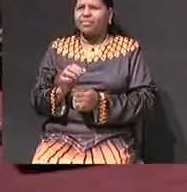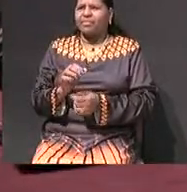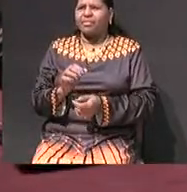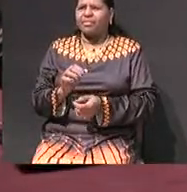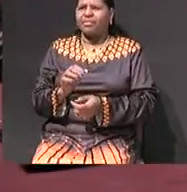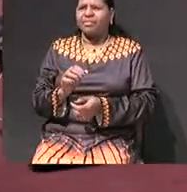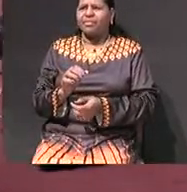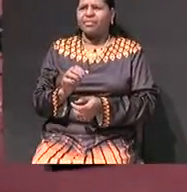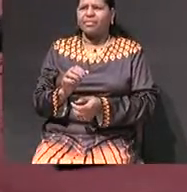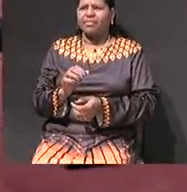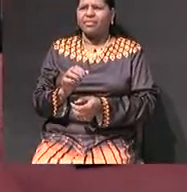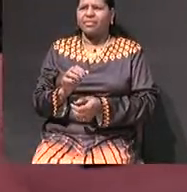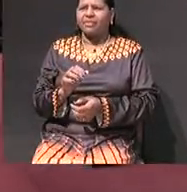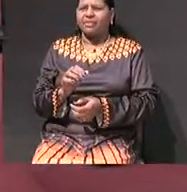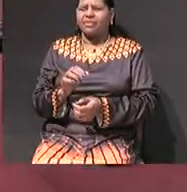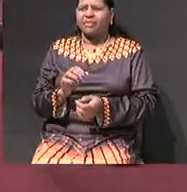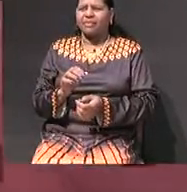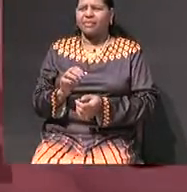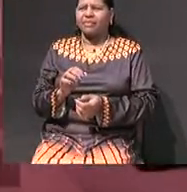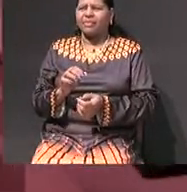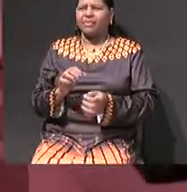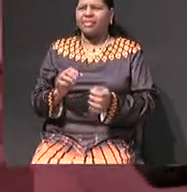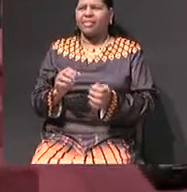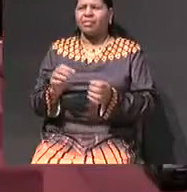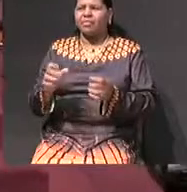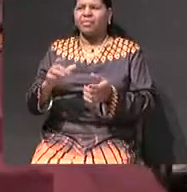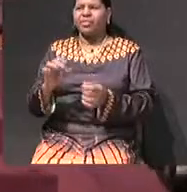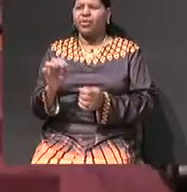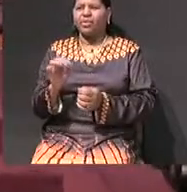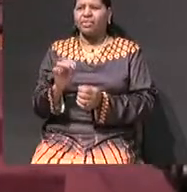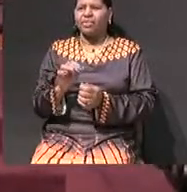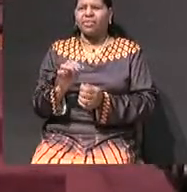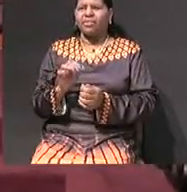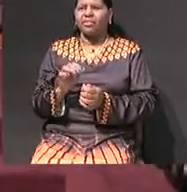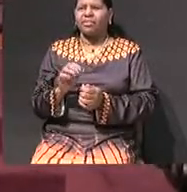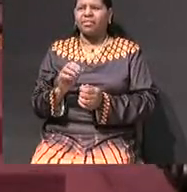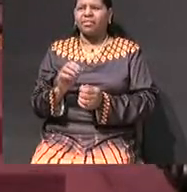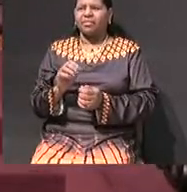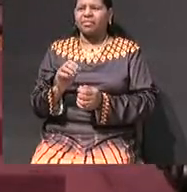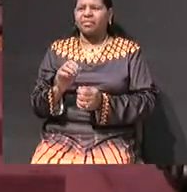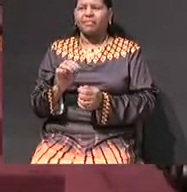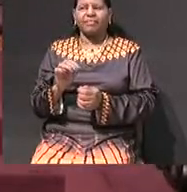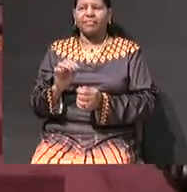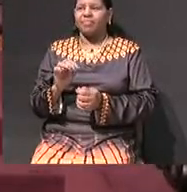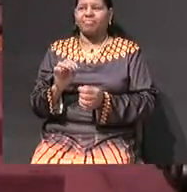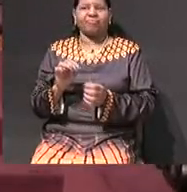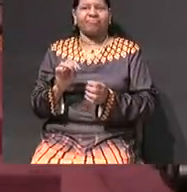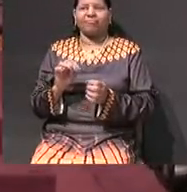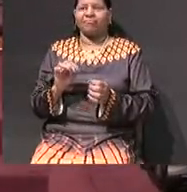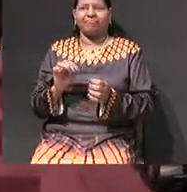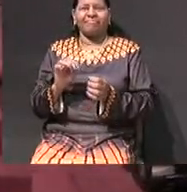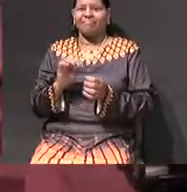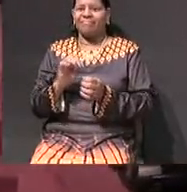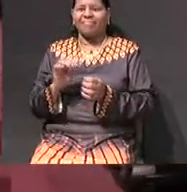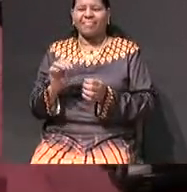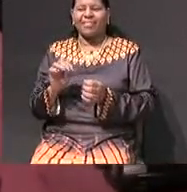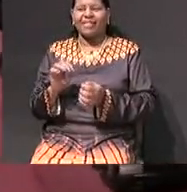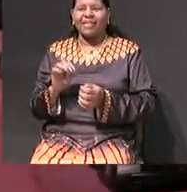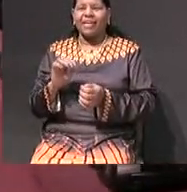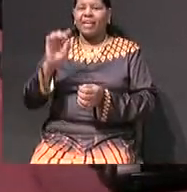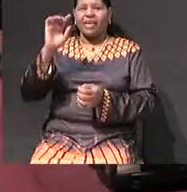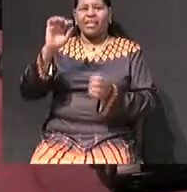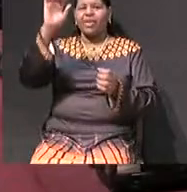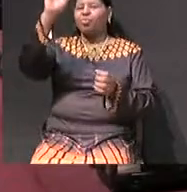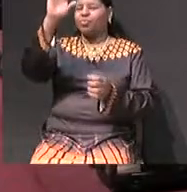Look at your neighbor and say it was by choice. He didn't have to do it, but he did. He would not.